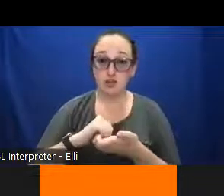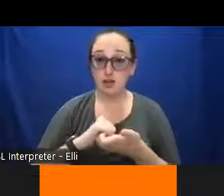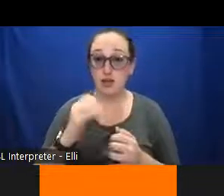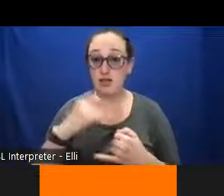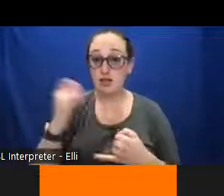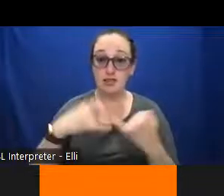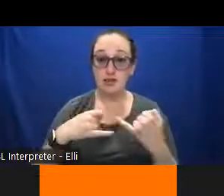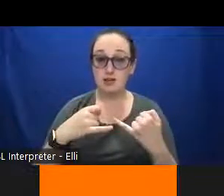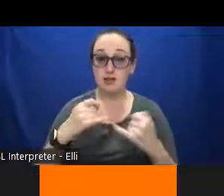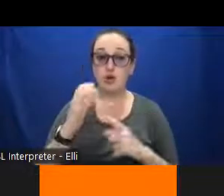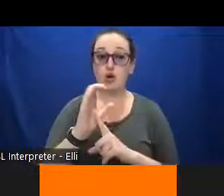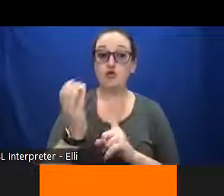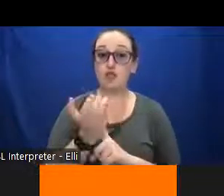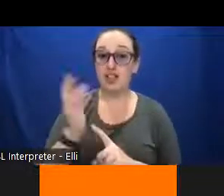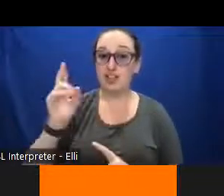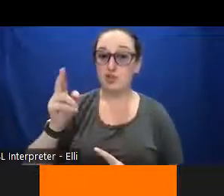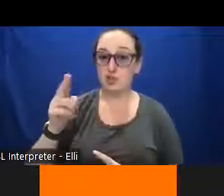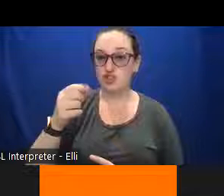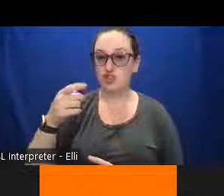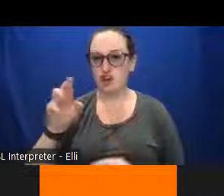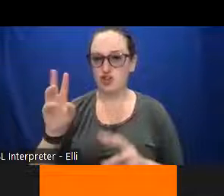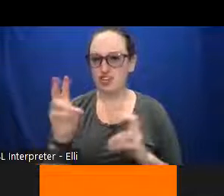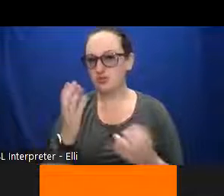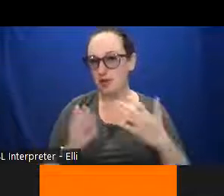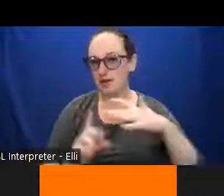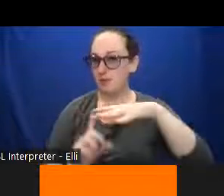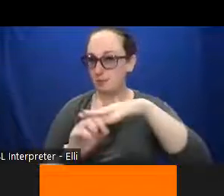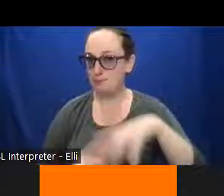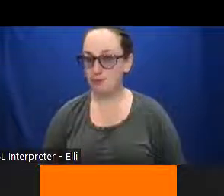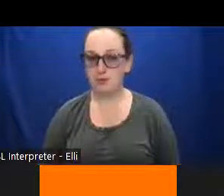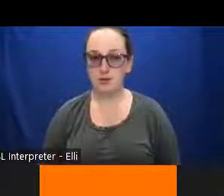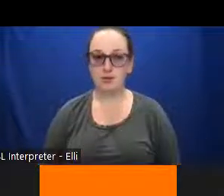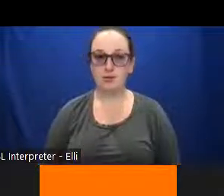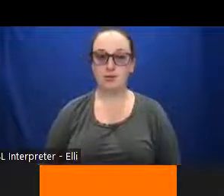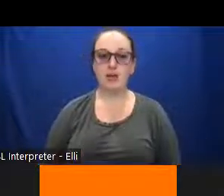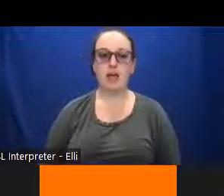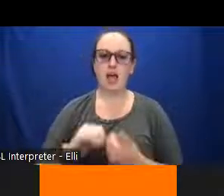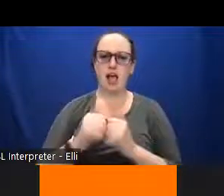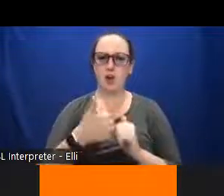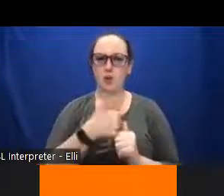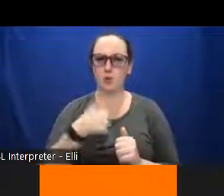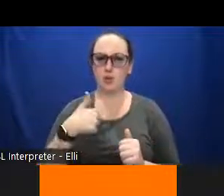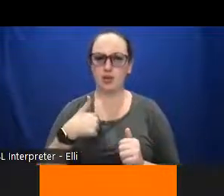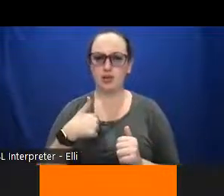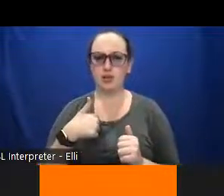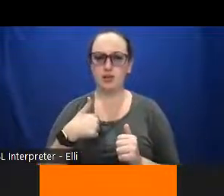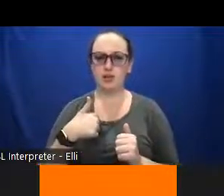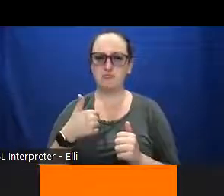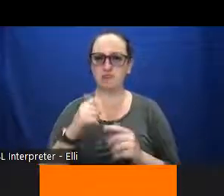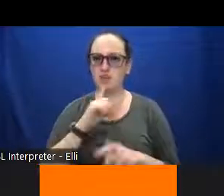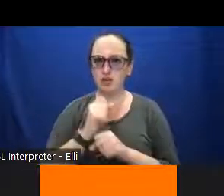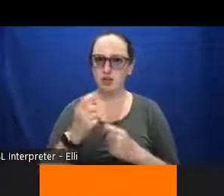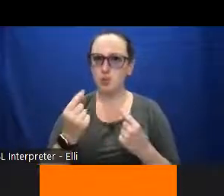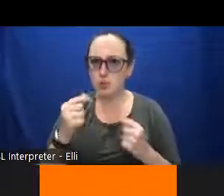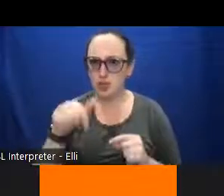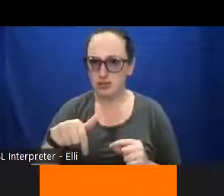lastly, cultural, historical, and gender issues. So how do we put this into practice? How do we live